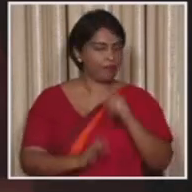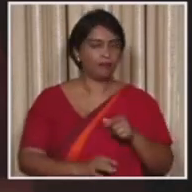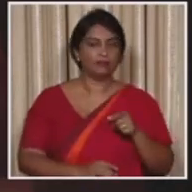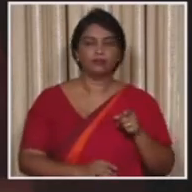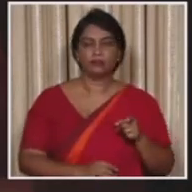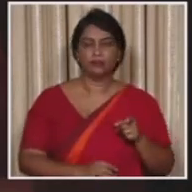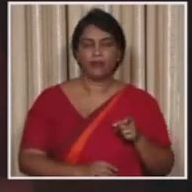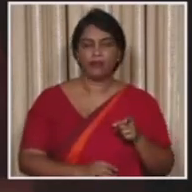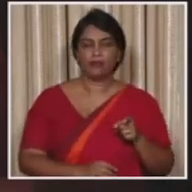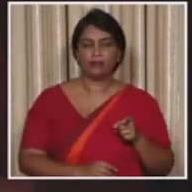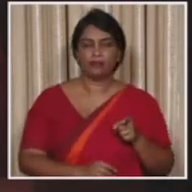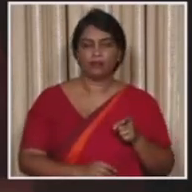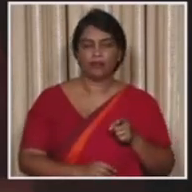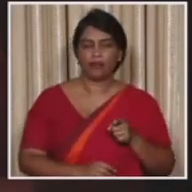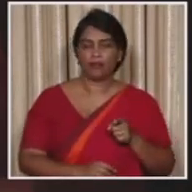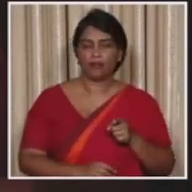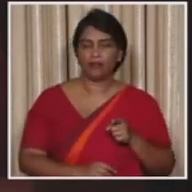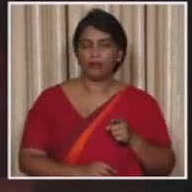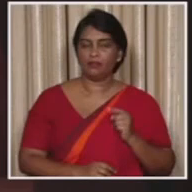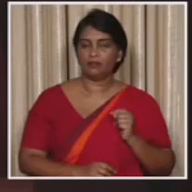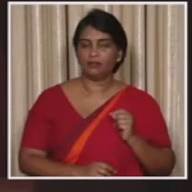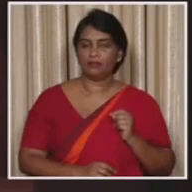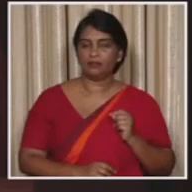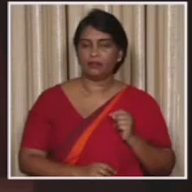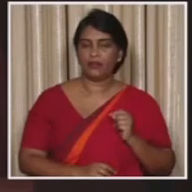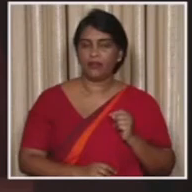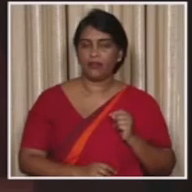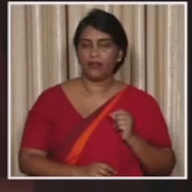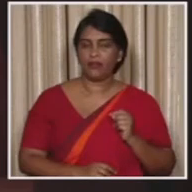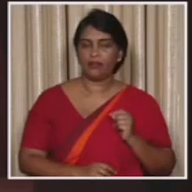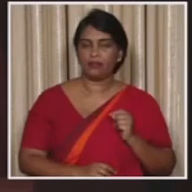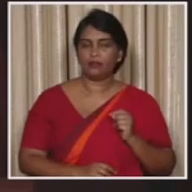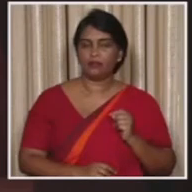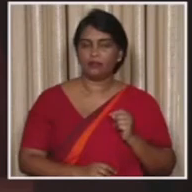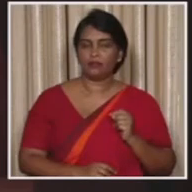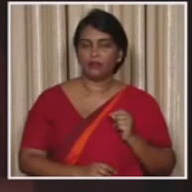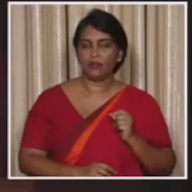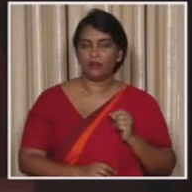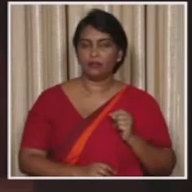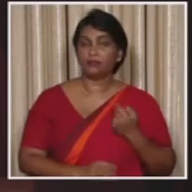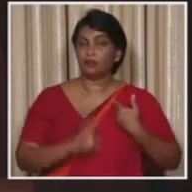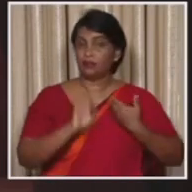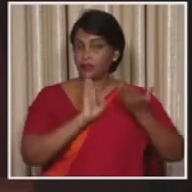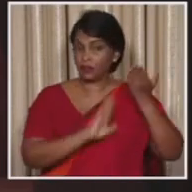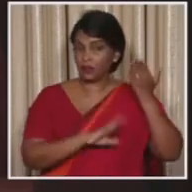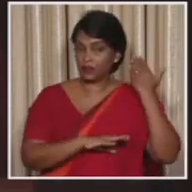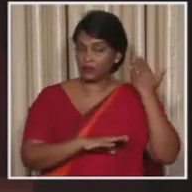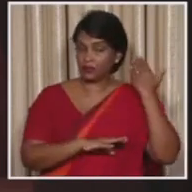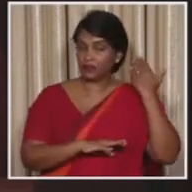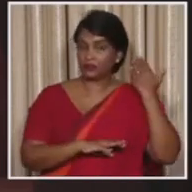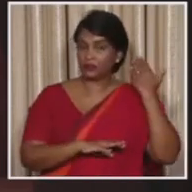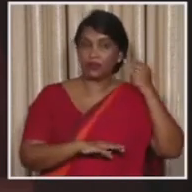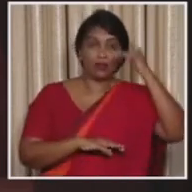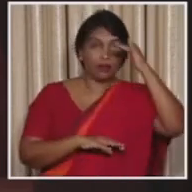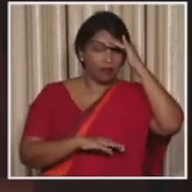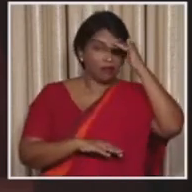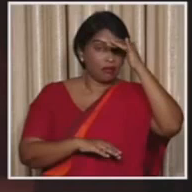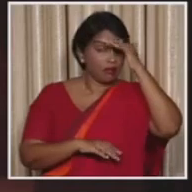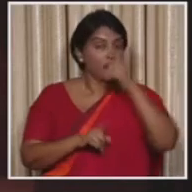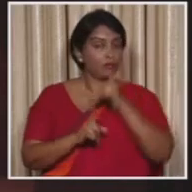the theories and practices of past political leaders, political